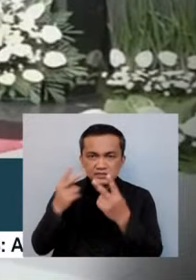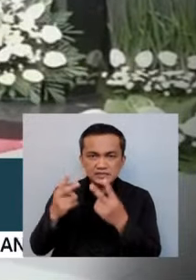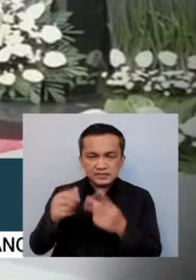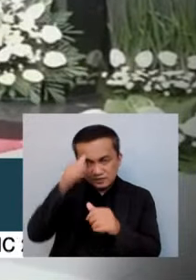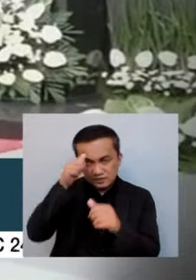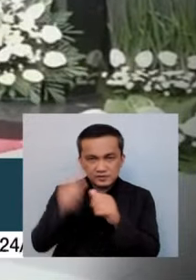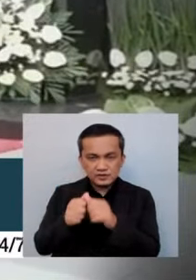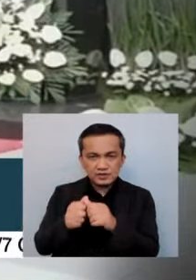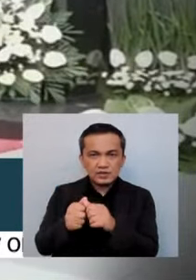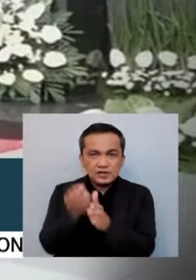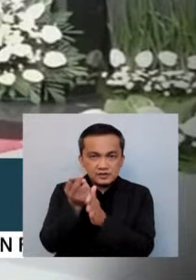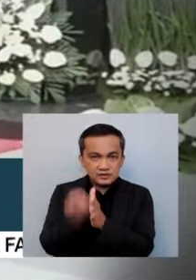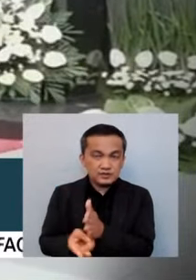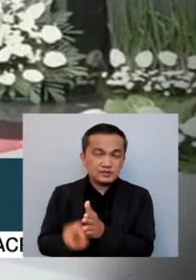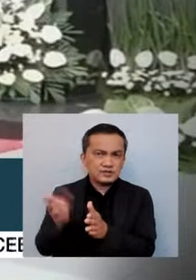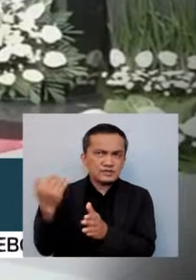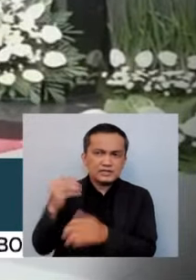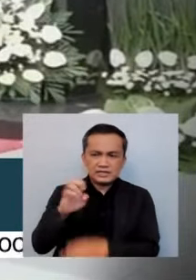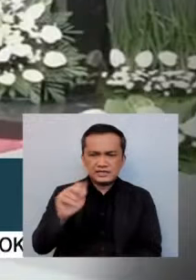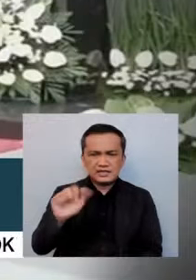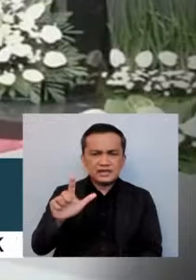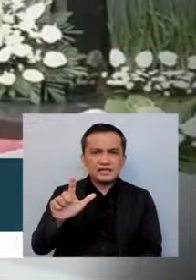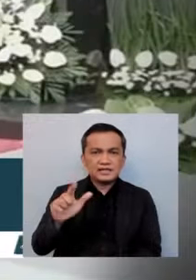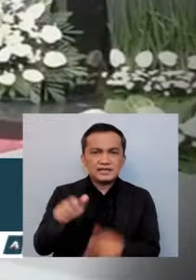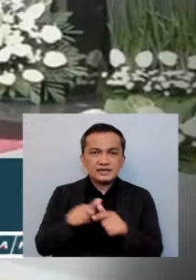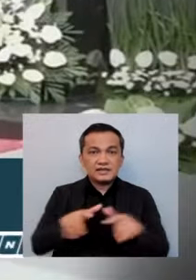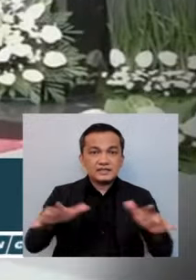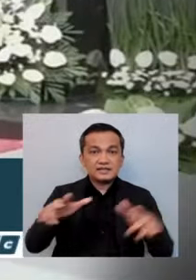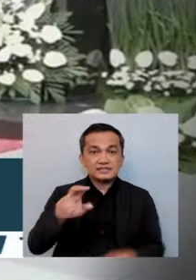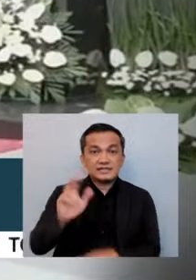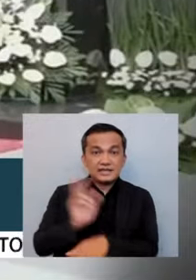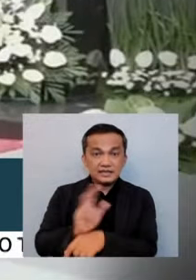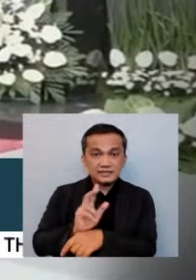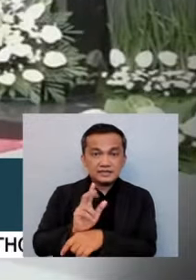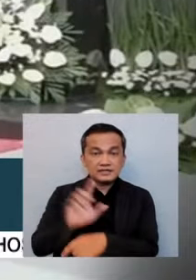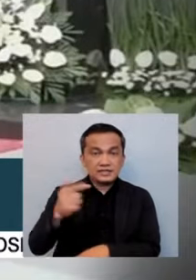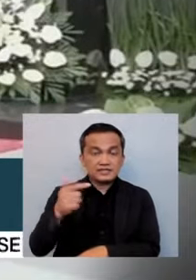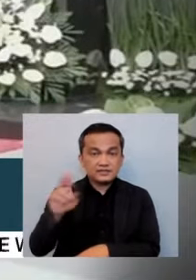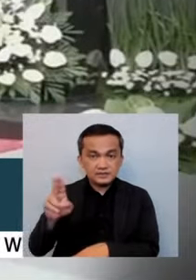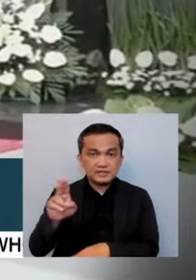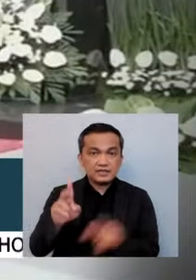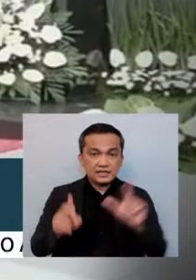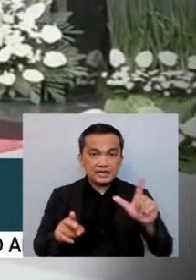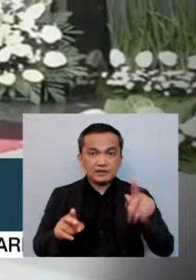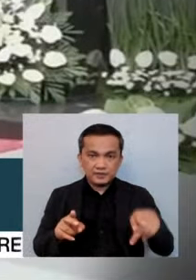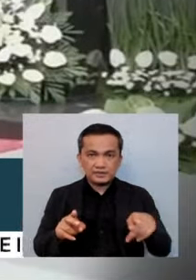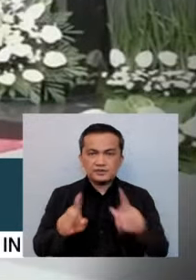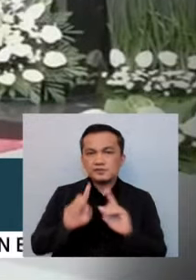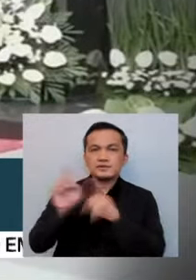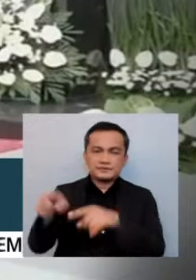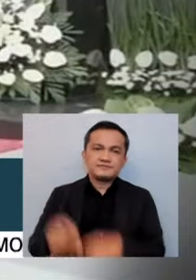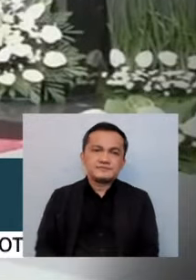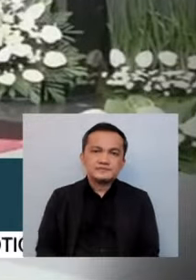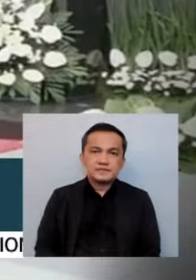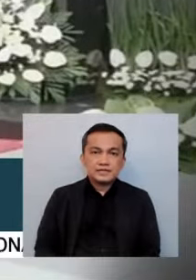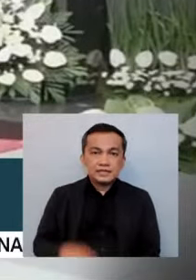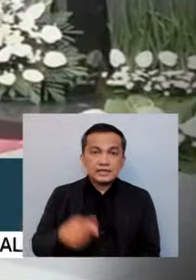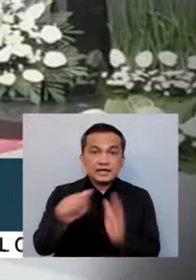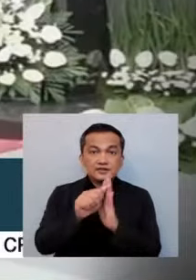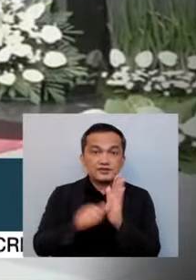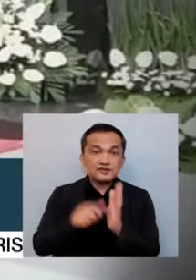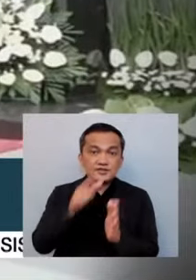at Eternal Gardens in Balapas, Naga City, where local government officials and the Liberal Party offered wreaths. Attorney Lenny Robredo